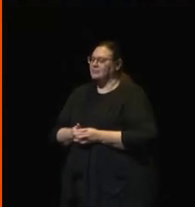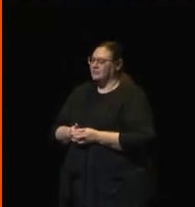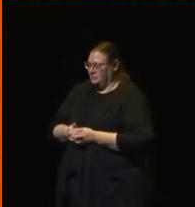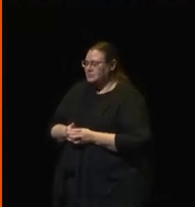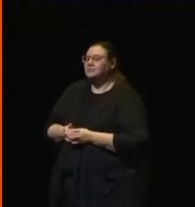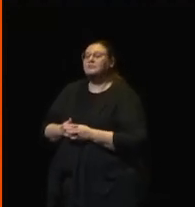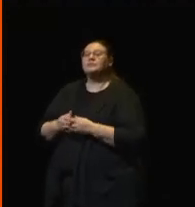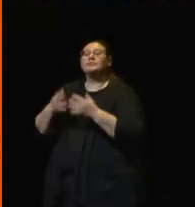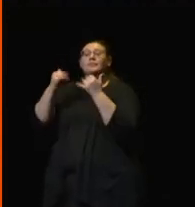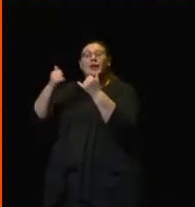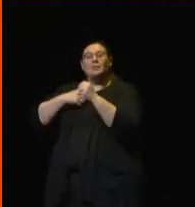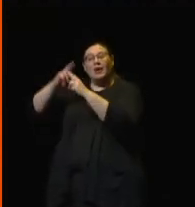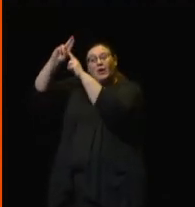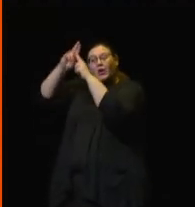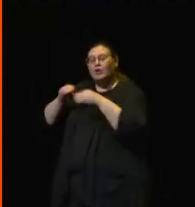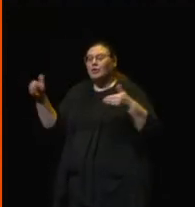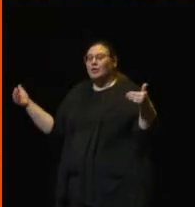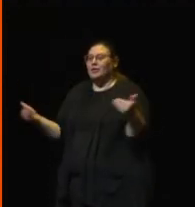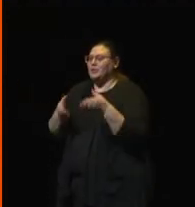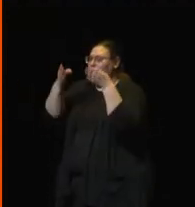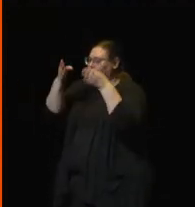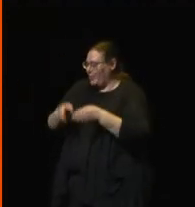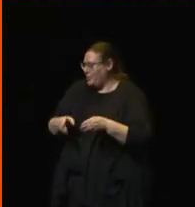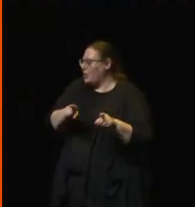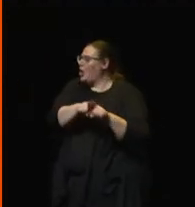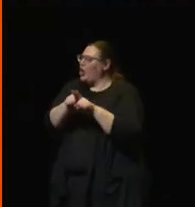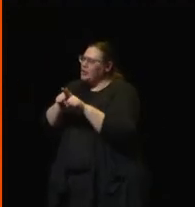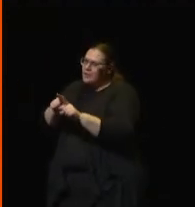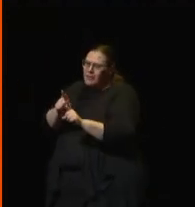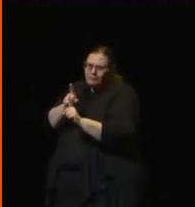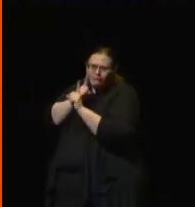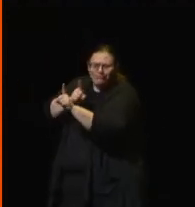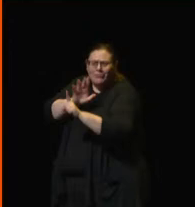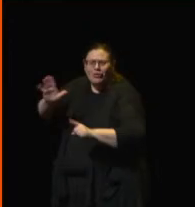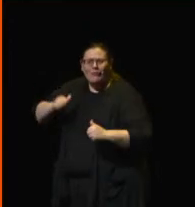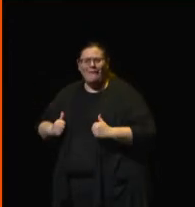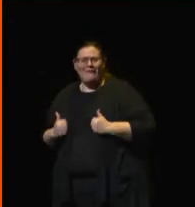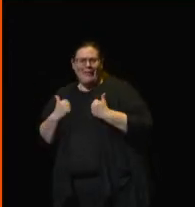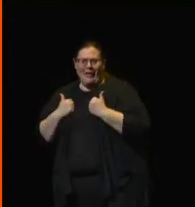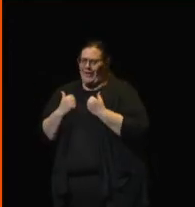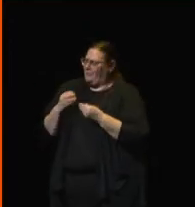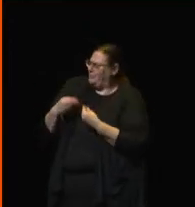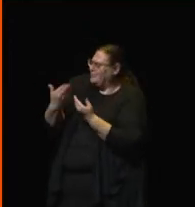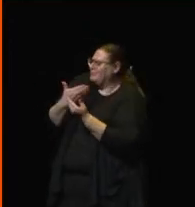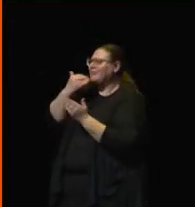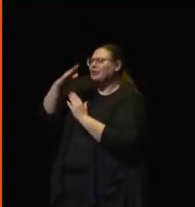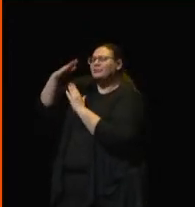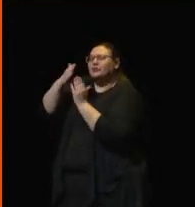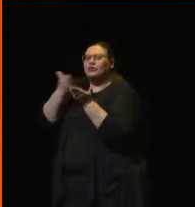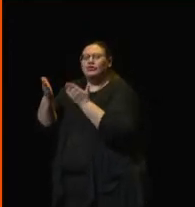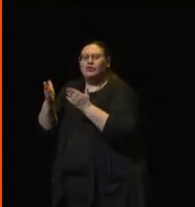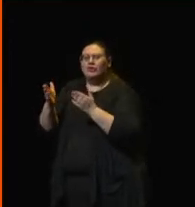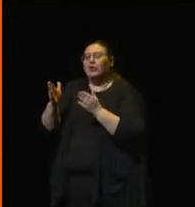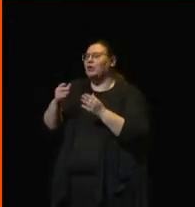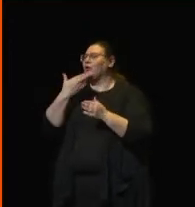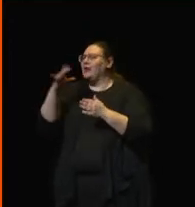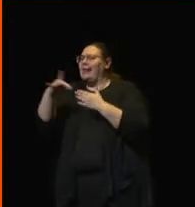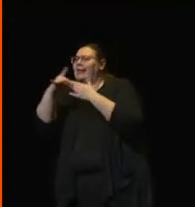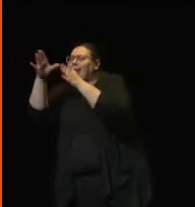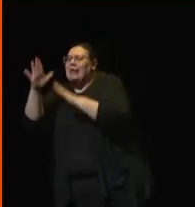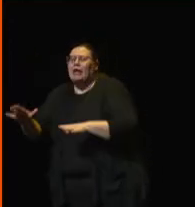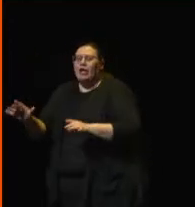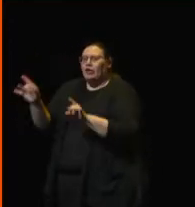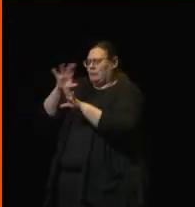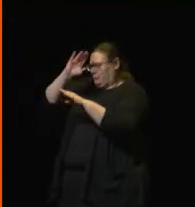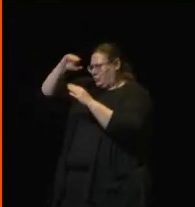And now it's my honor to introduce someone who has also devoted her life to serving the greater good. She's a trailblazing leader, a